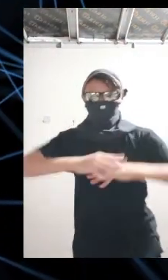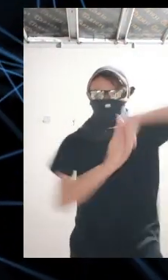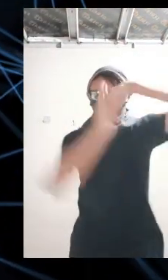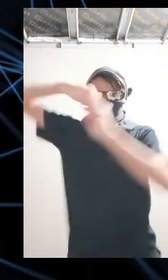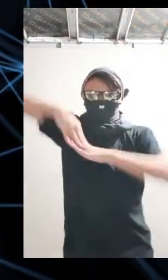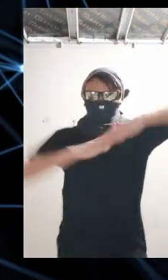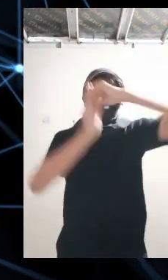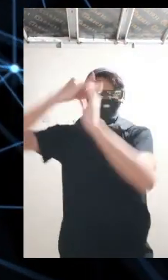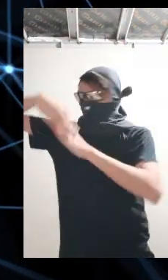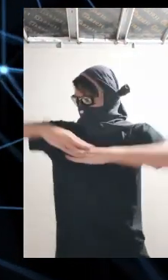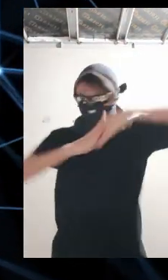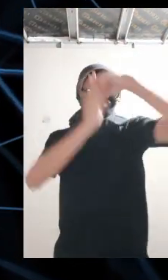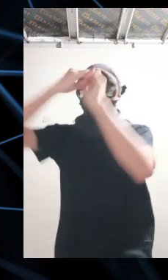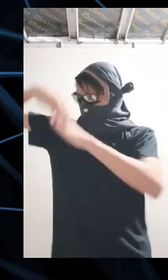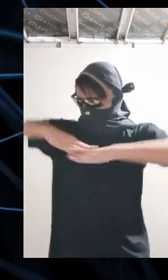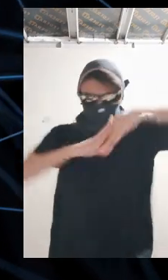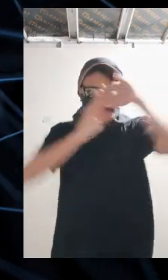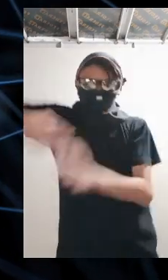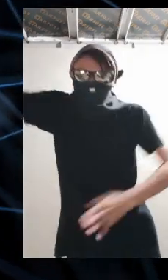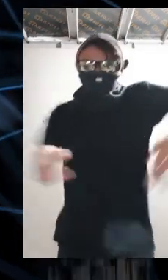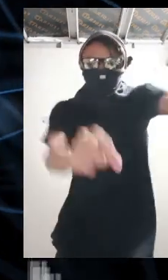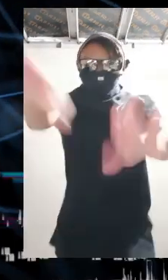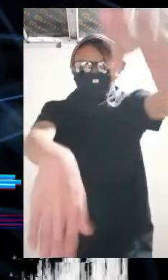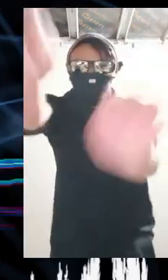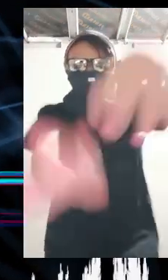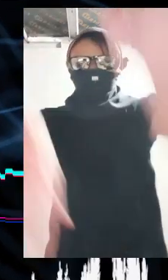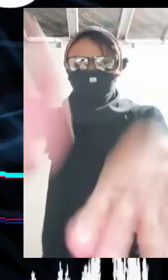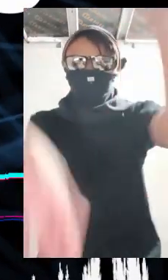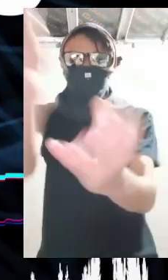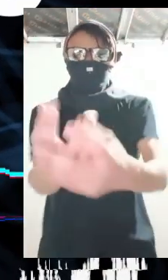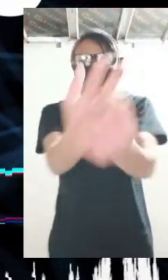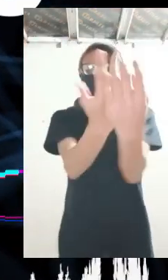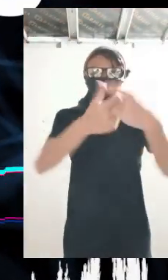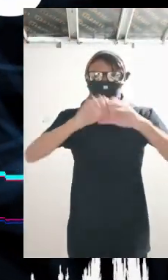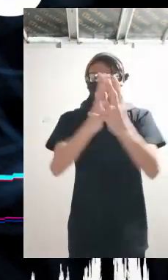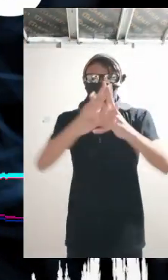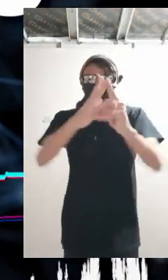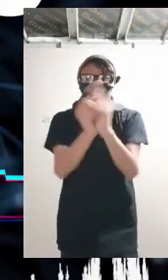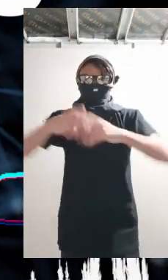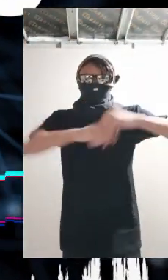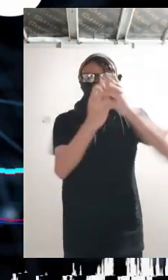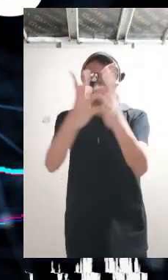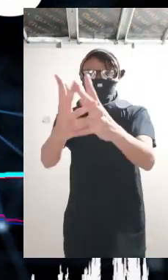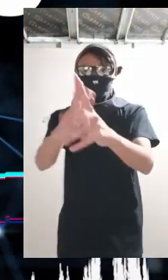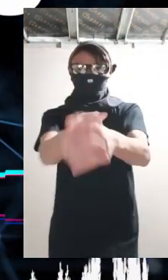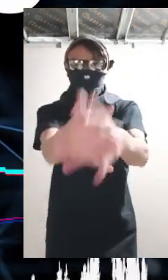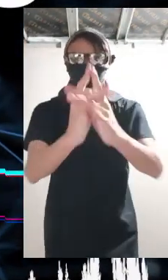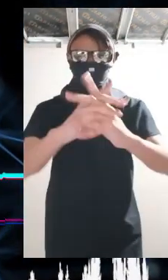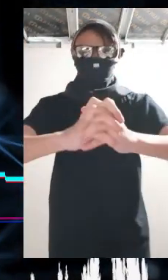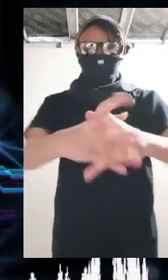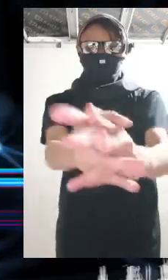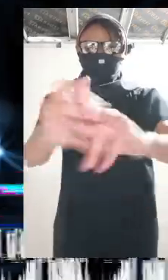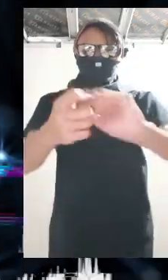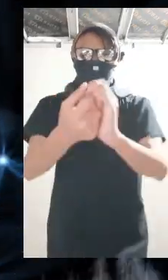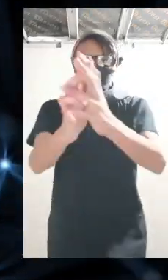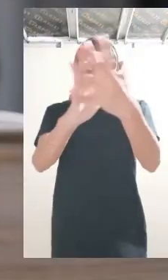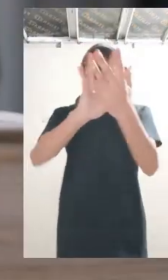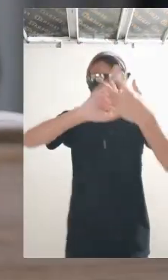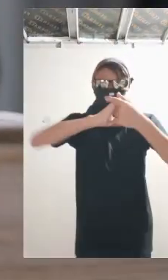the potential impact on people, systems, or operations. Here's the 5 main steps in risk assessment. Number